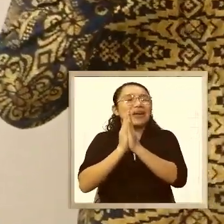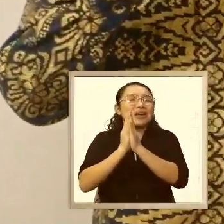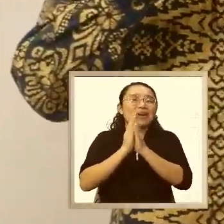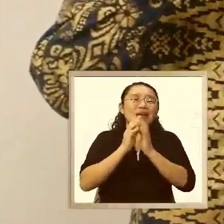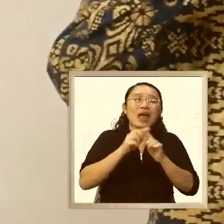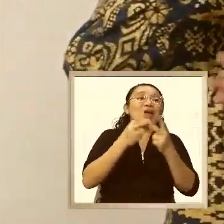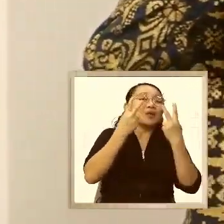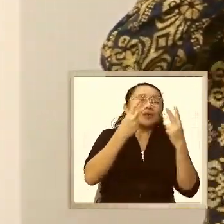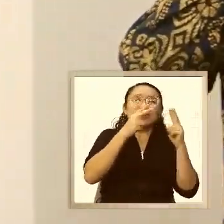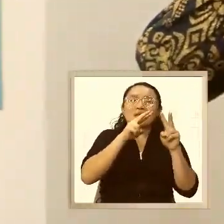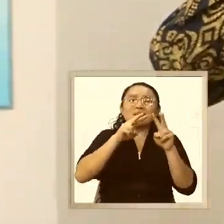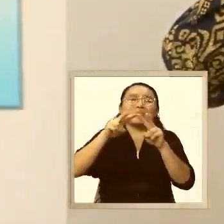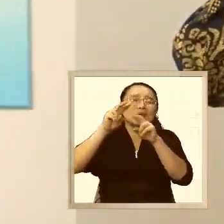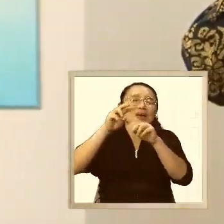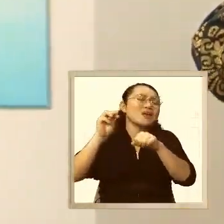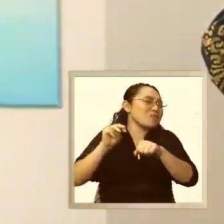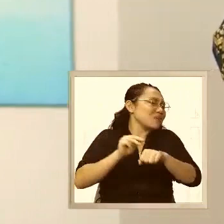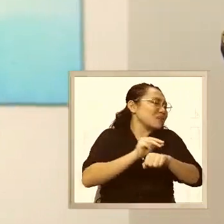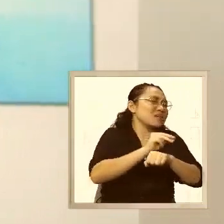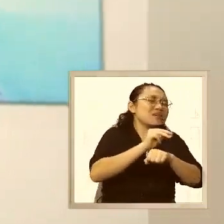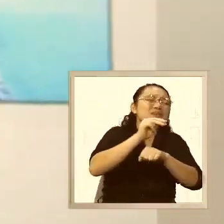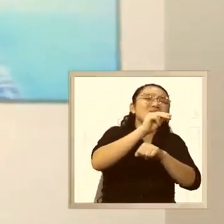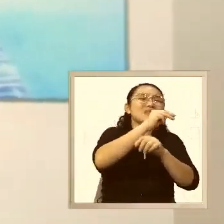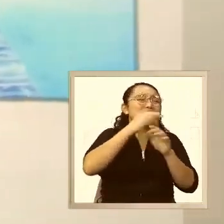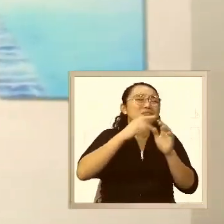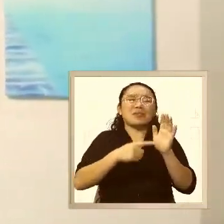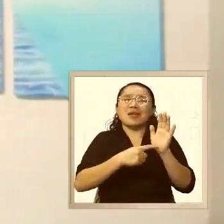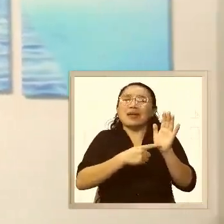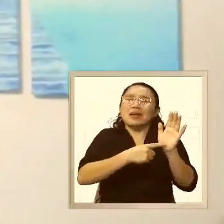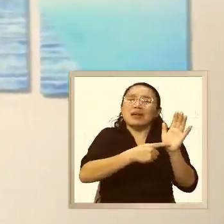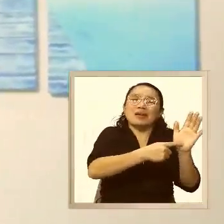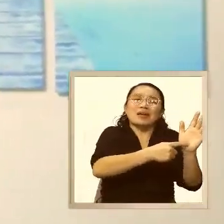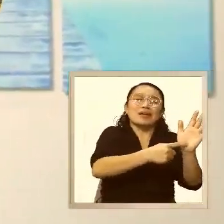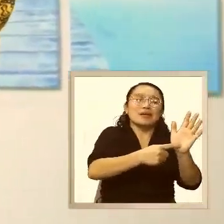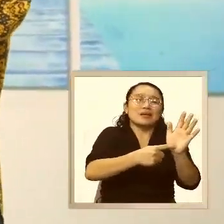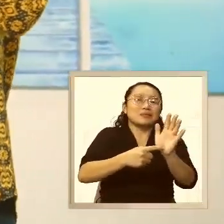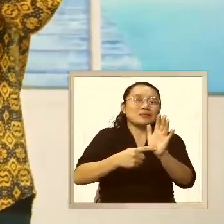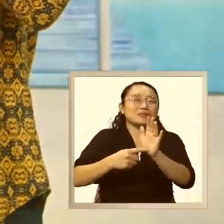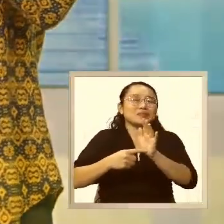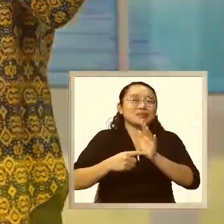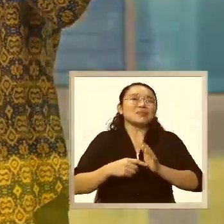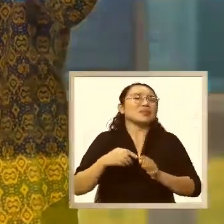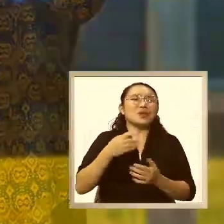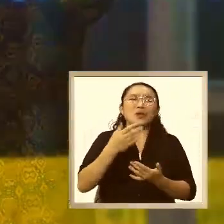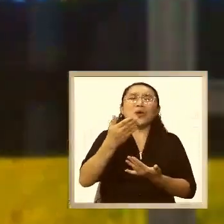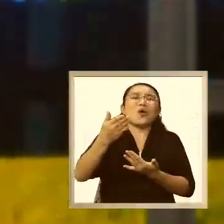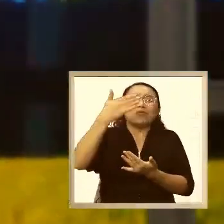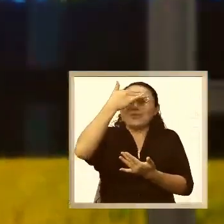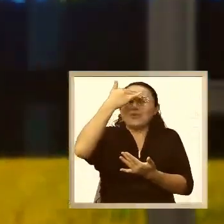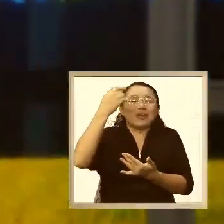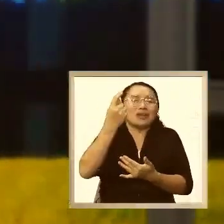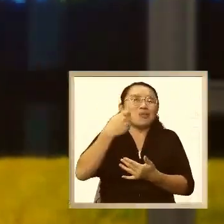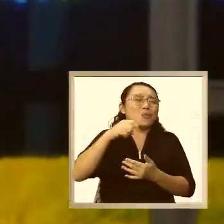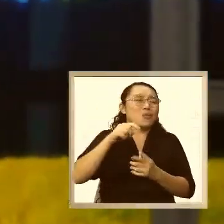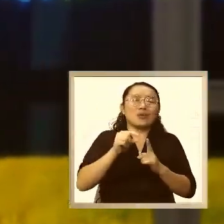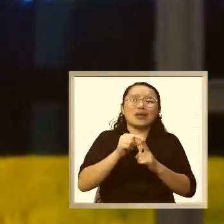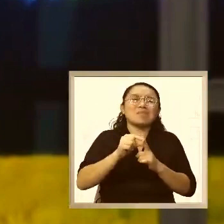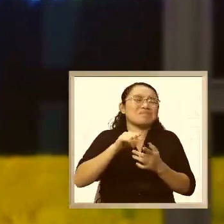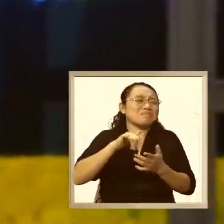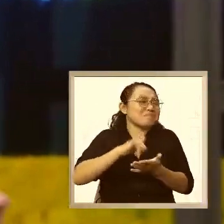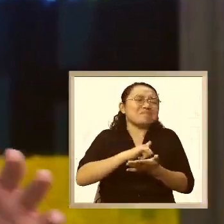pray, to see a miracle displayed. You'll forget the